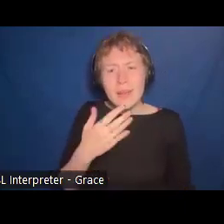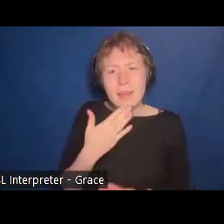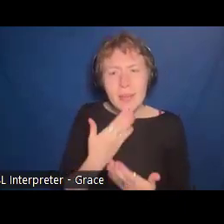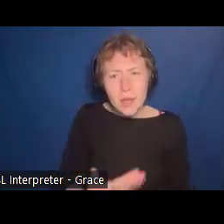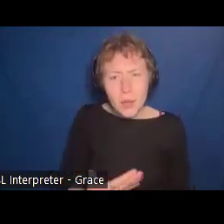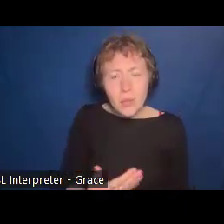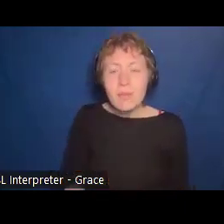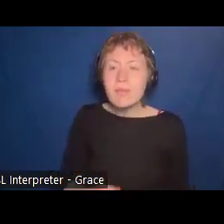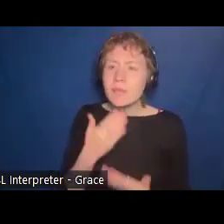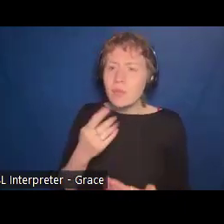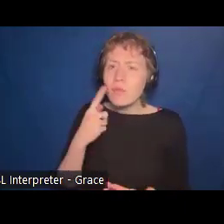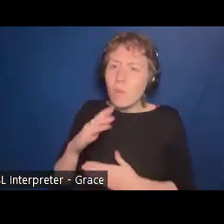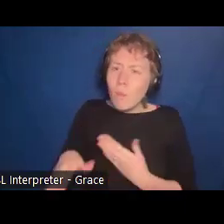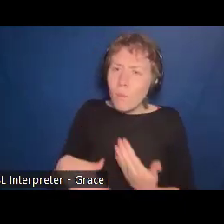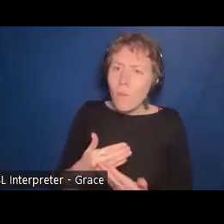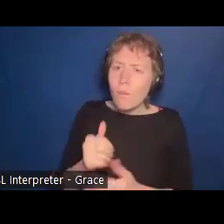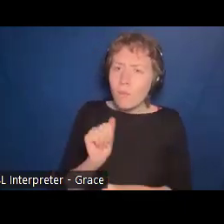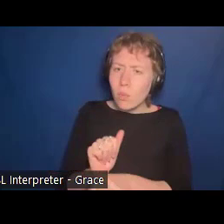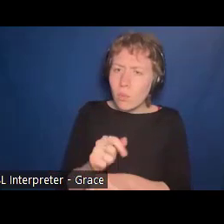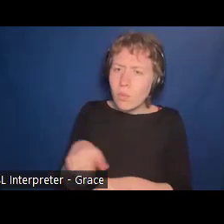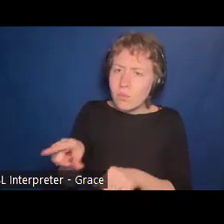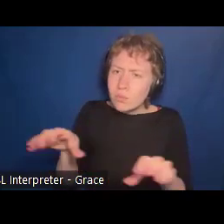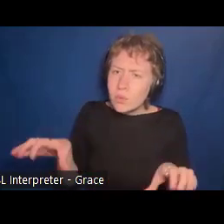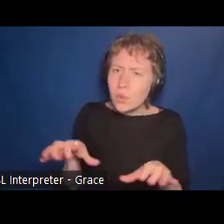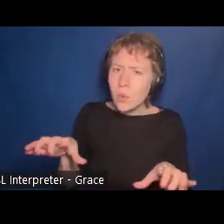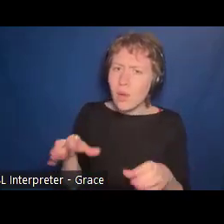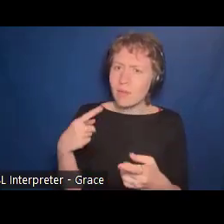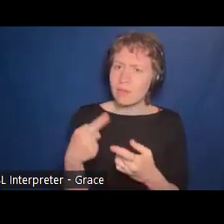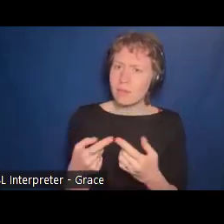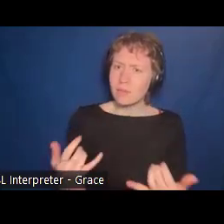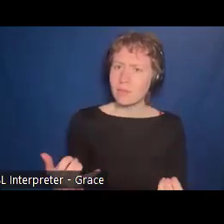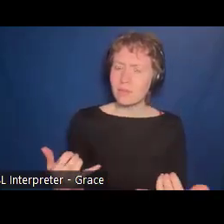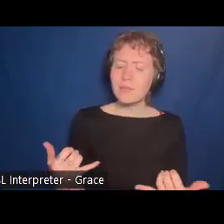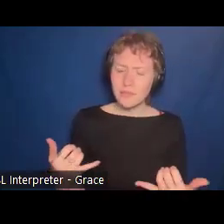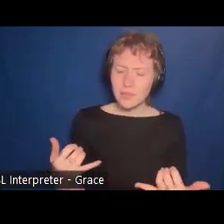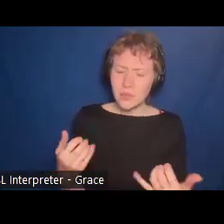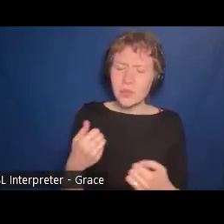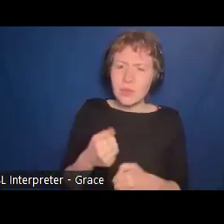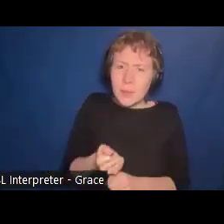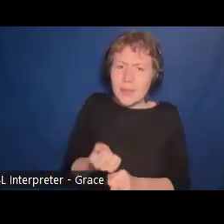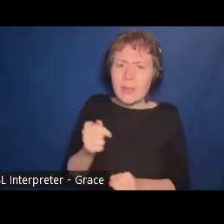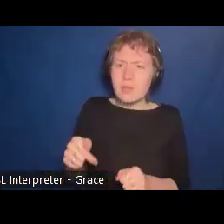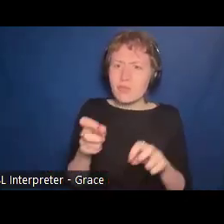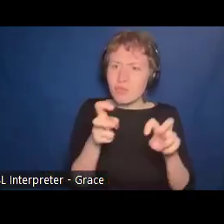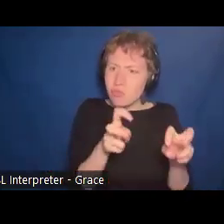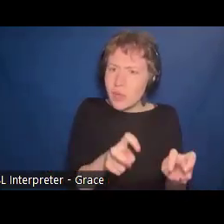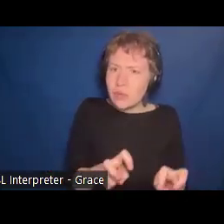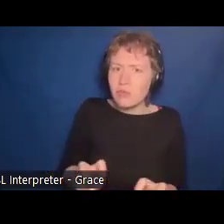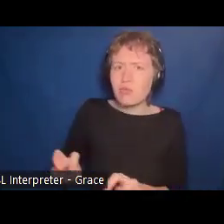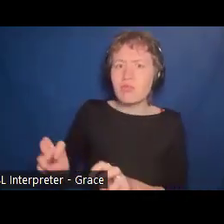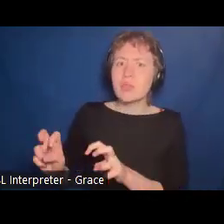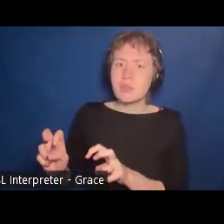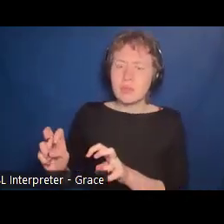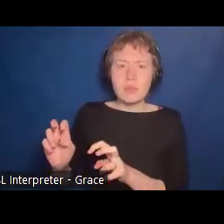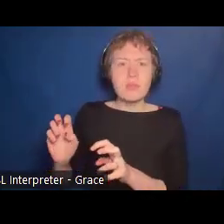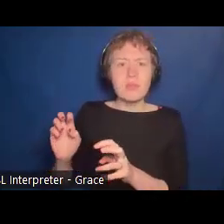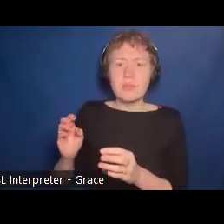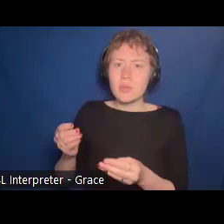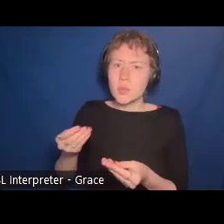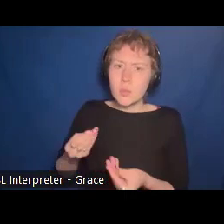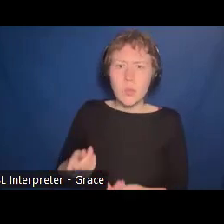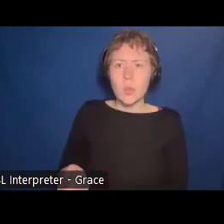Thank you for all the work that you've been doing up until this point to make the transition to Simplified Review Framework